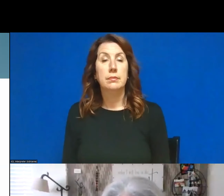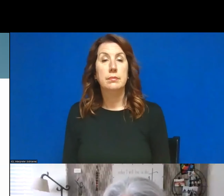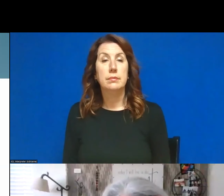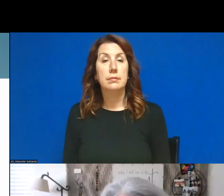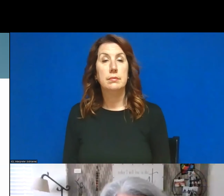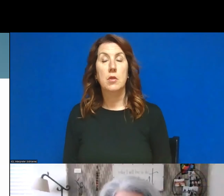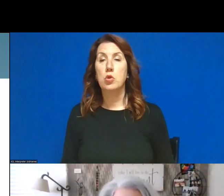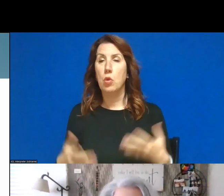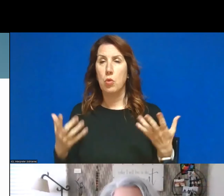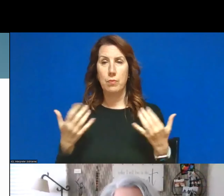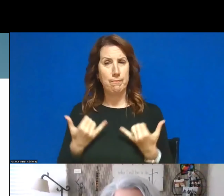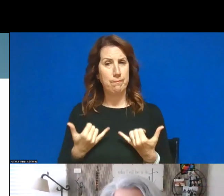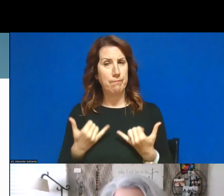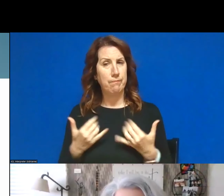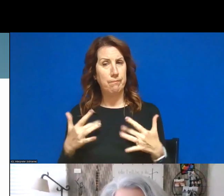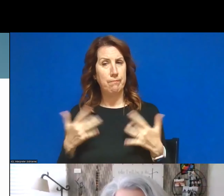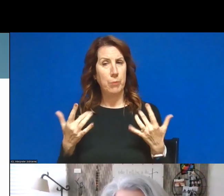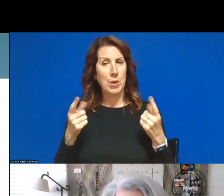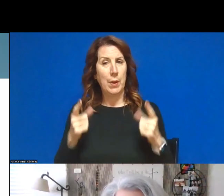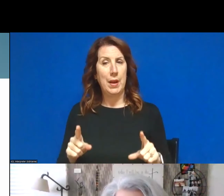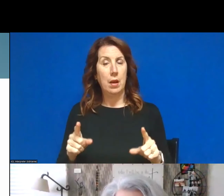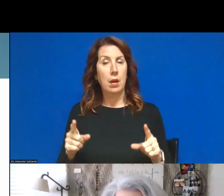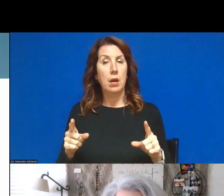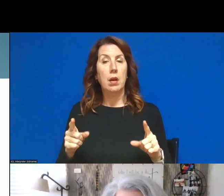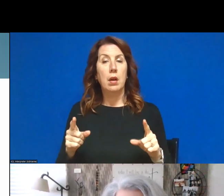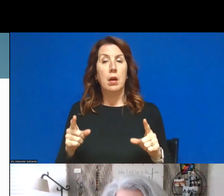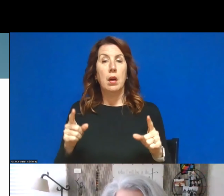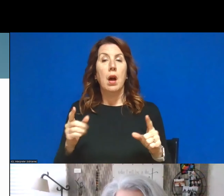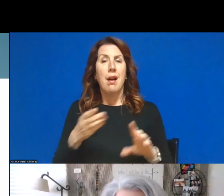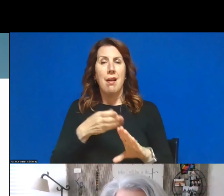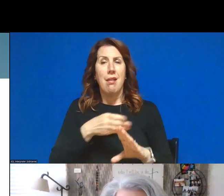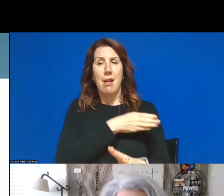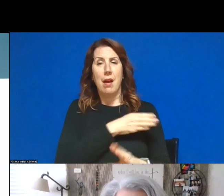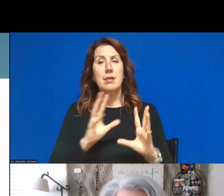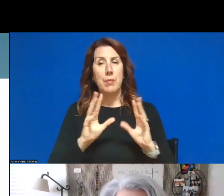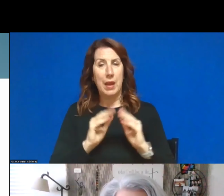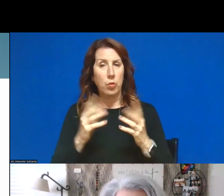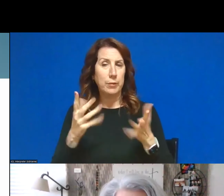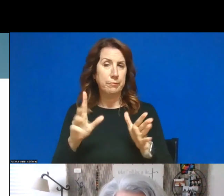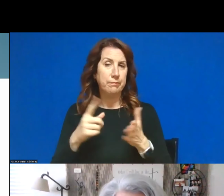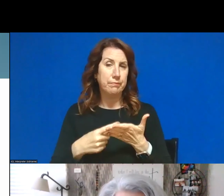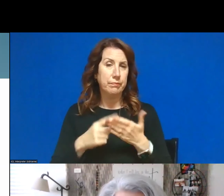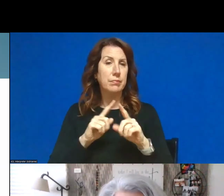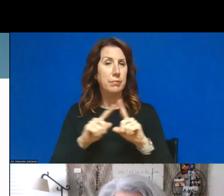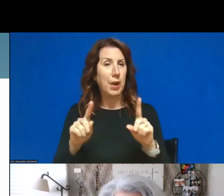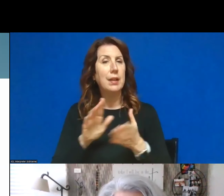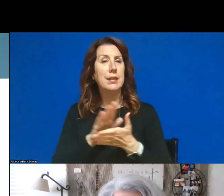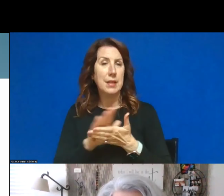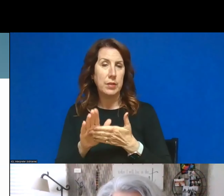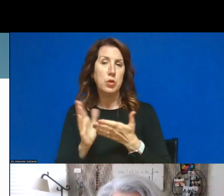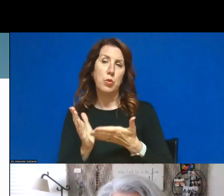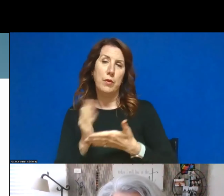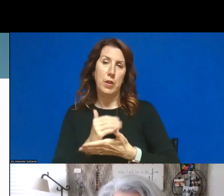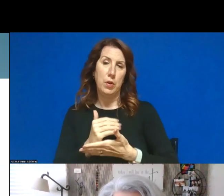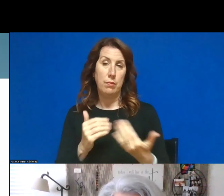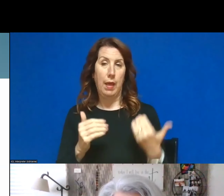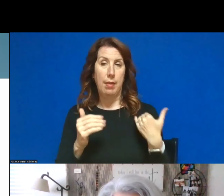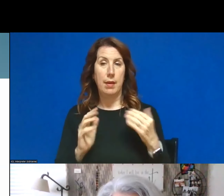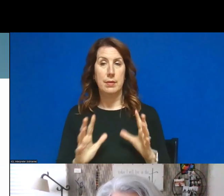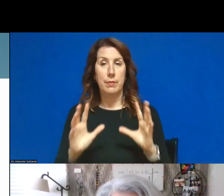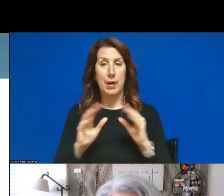we get here? We've covered this in the past DACLAC meetings, but it's always good to have a little refresher. At our last meeting,